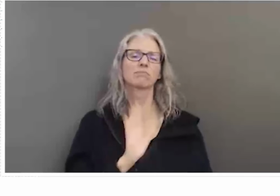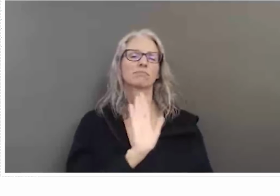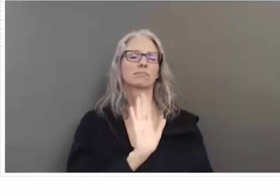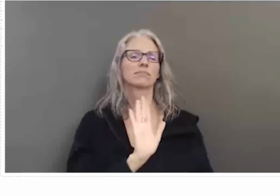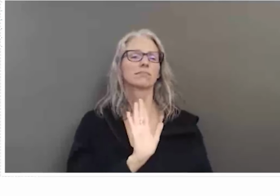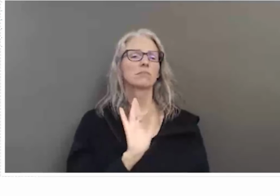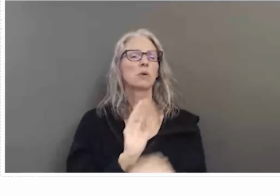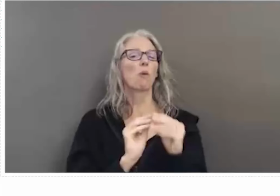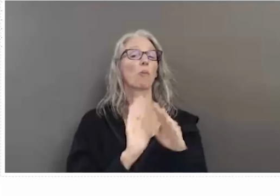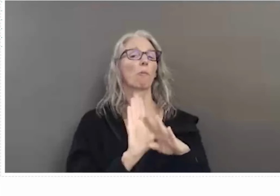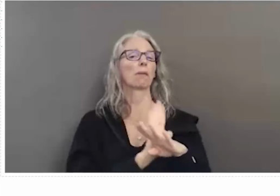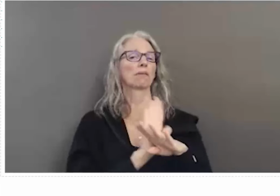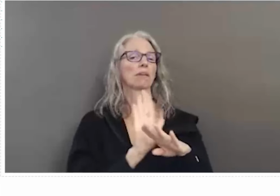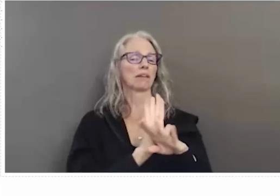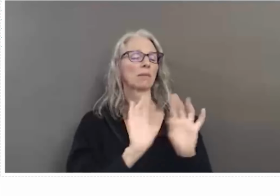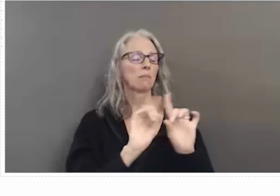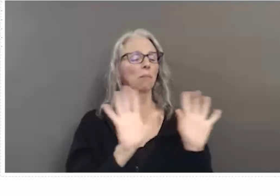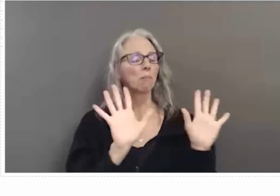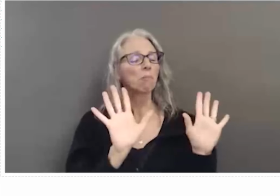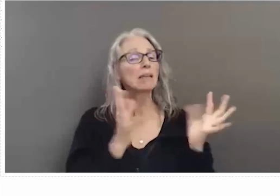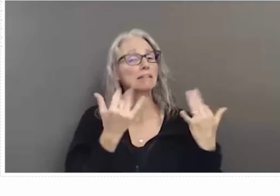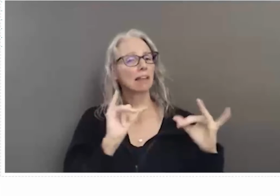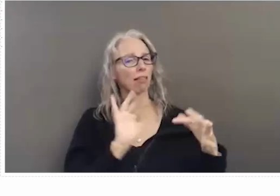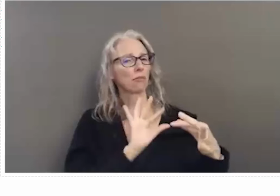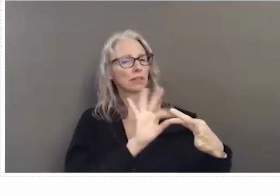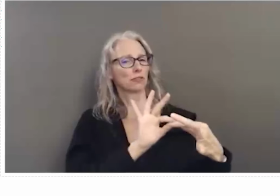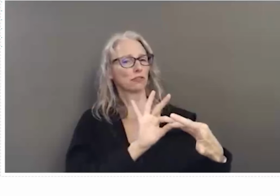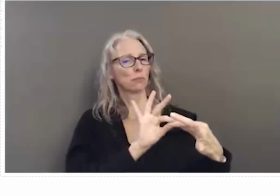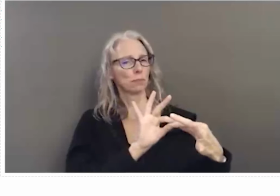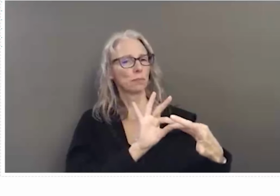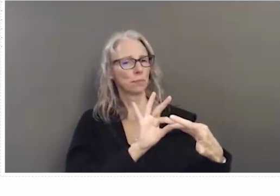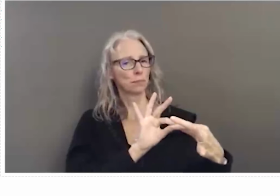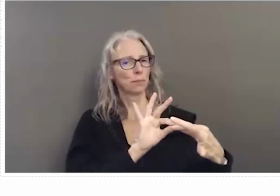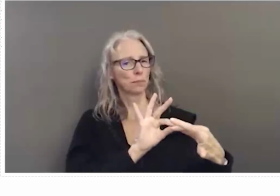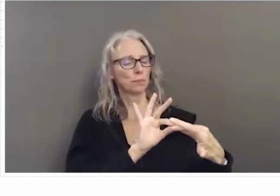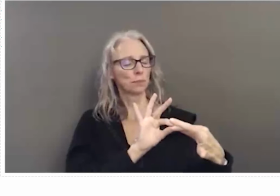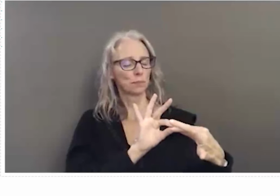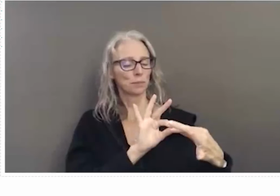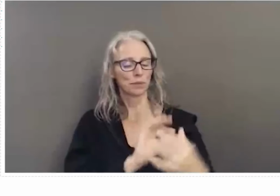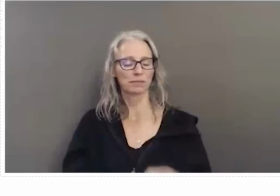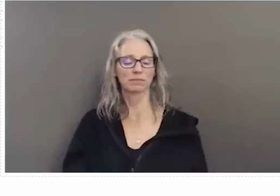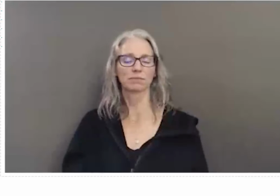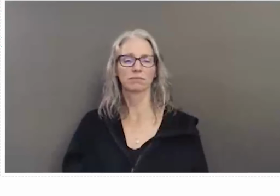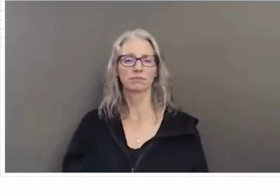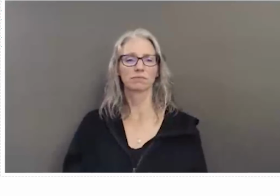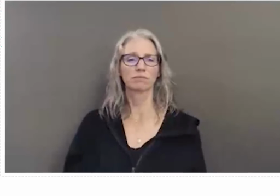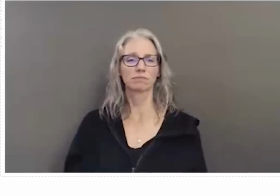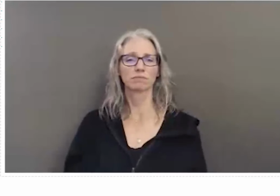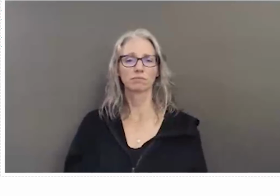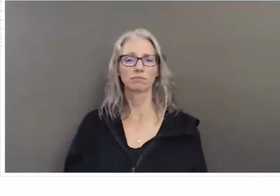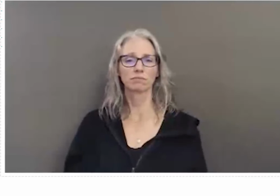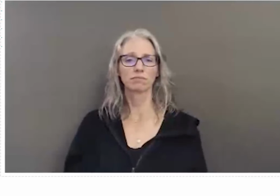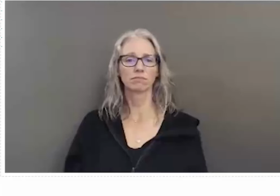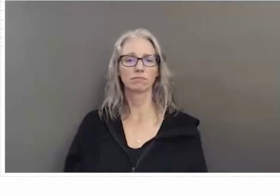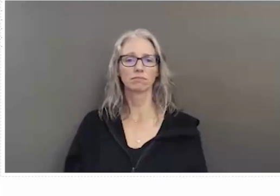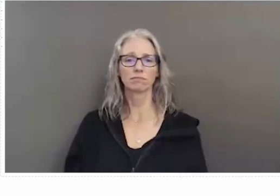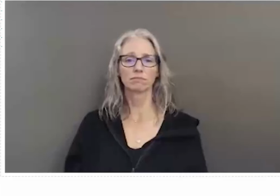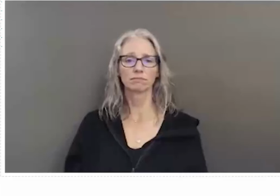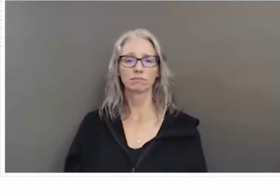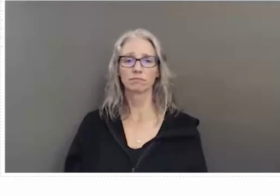still it does mean a lot that, as a corporation, like, they, been good to